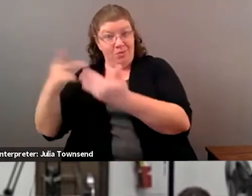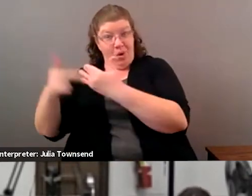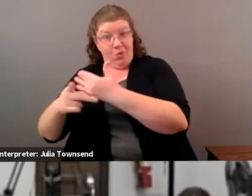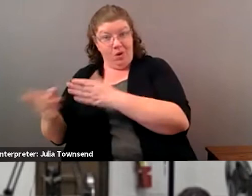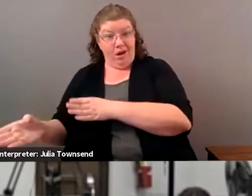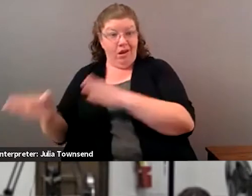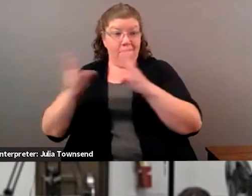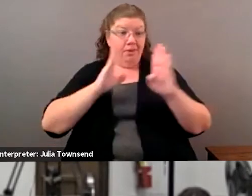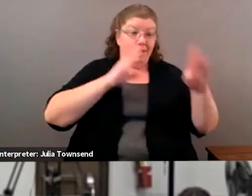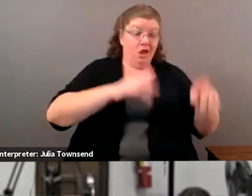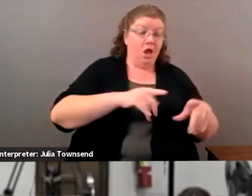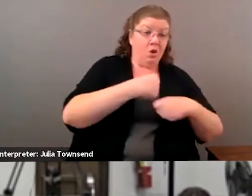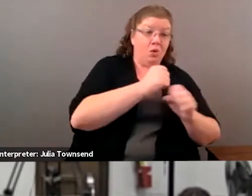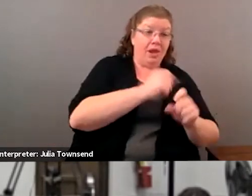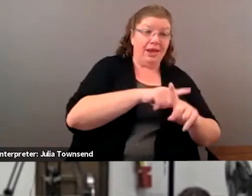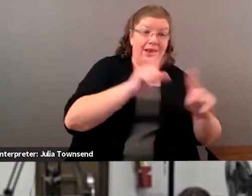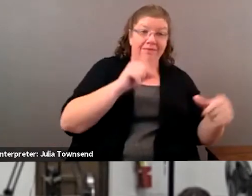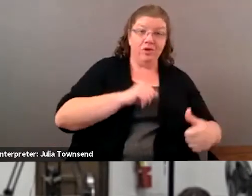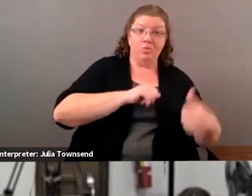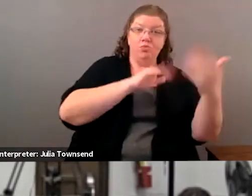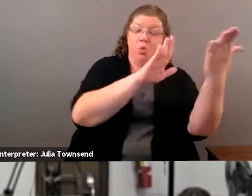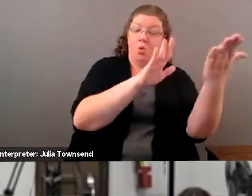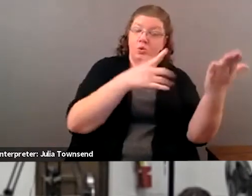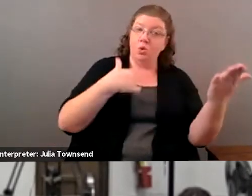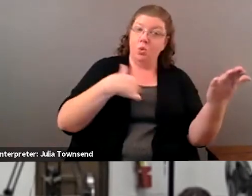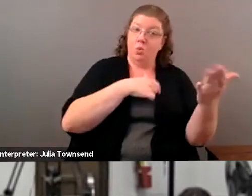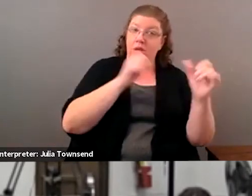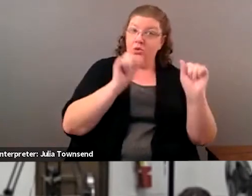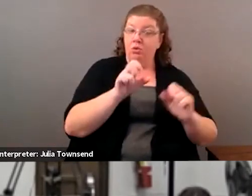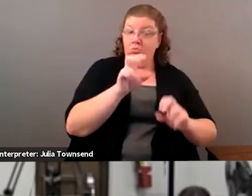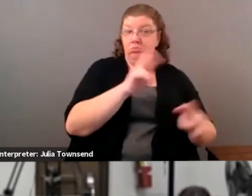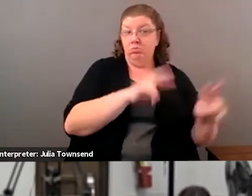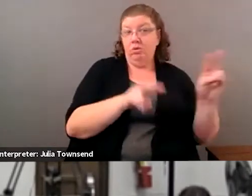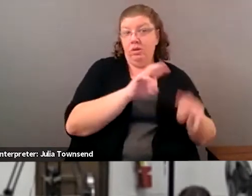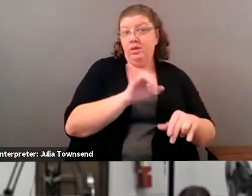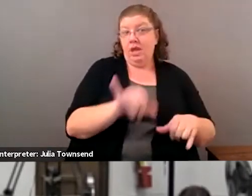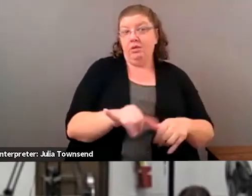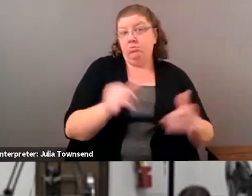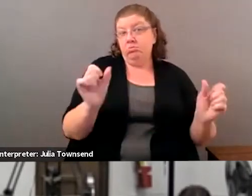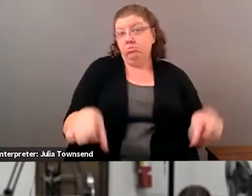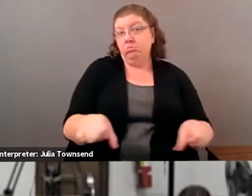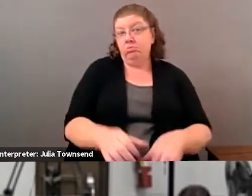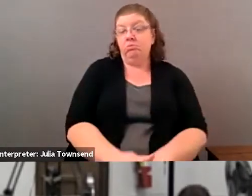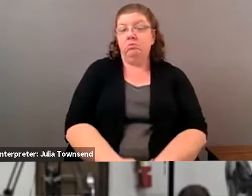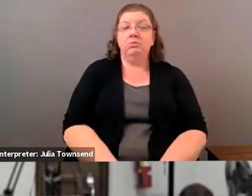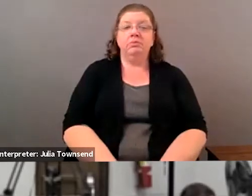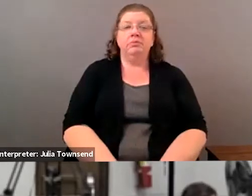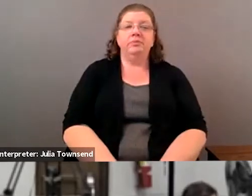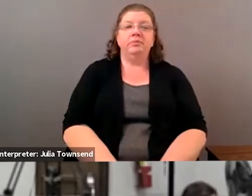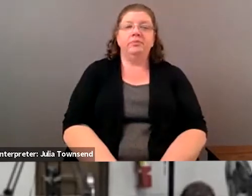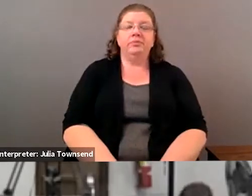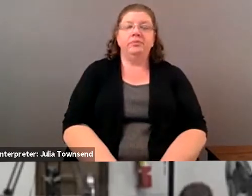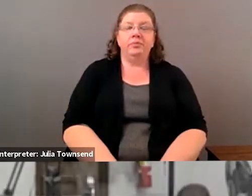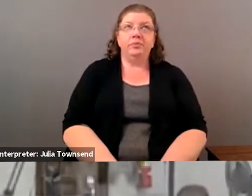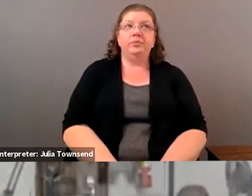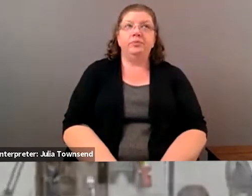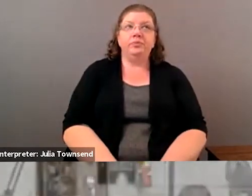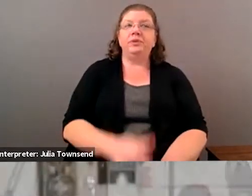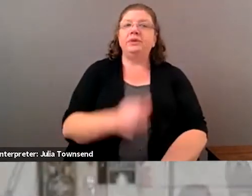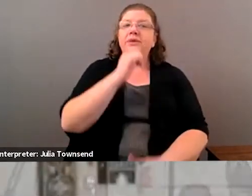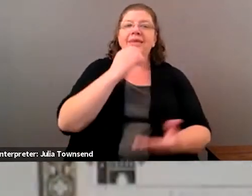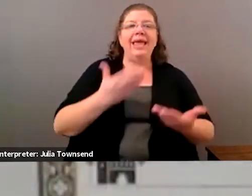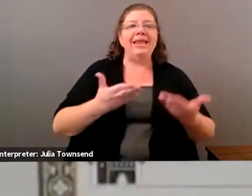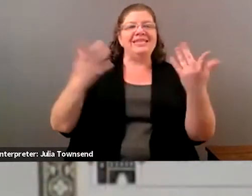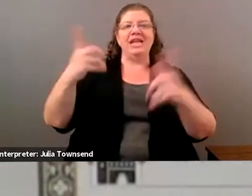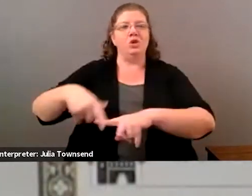different approach, we certainly would go back to the drawing board to do so. Yeah, certainly not suggesting that we pause, but I'm